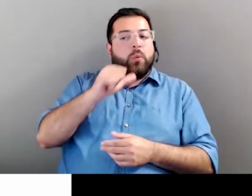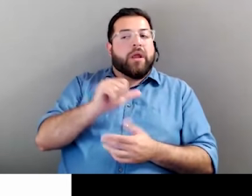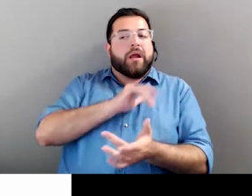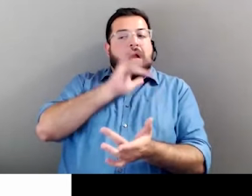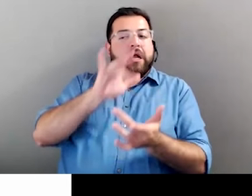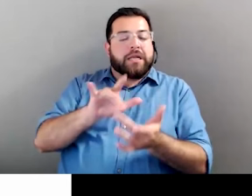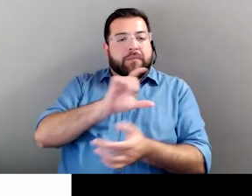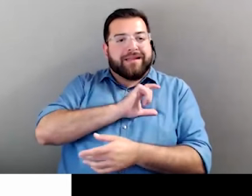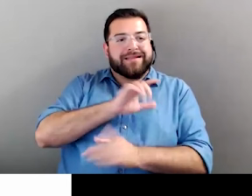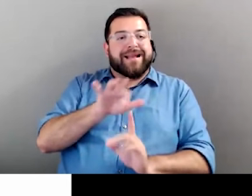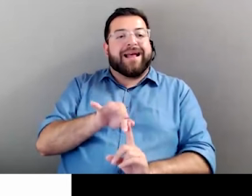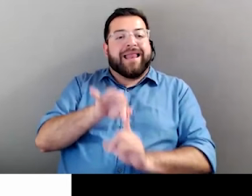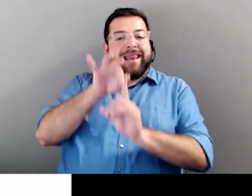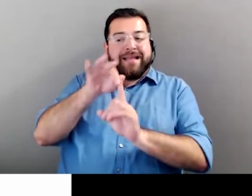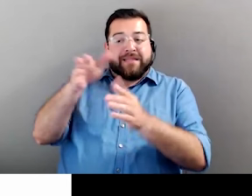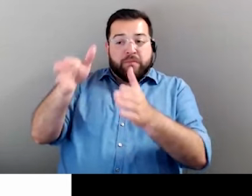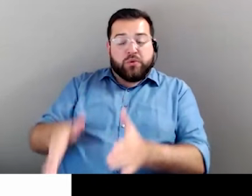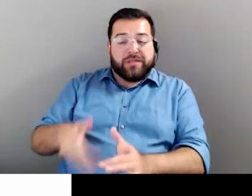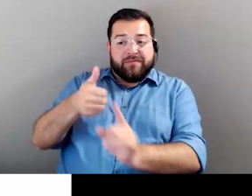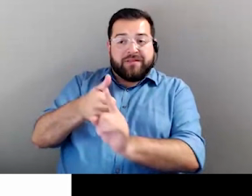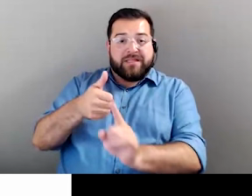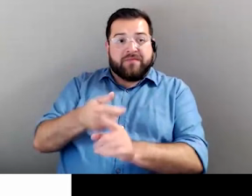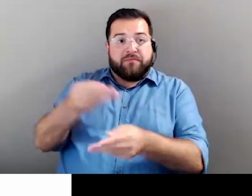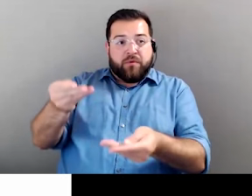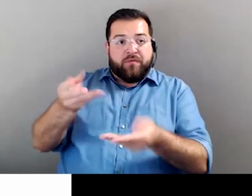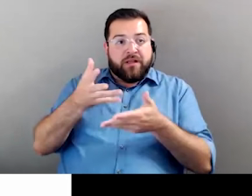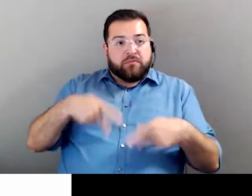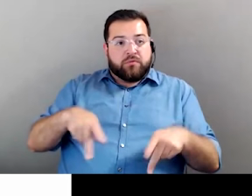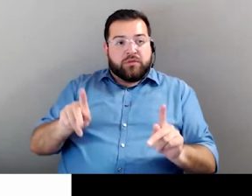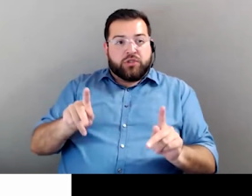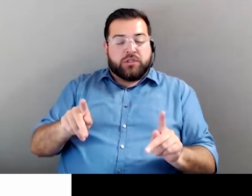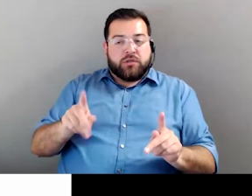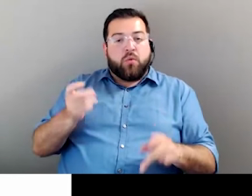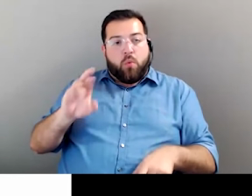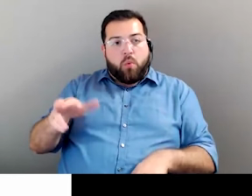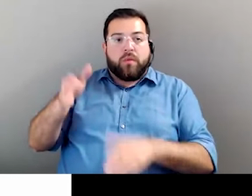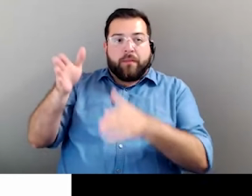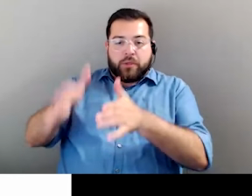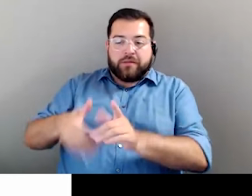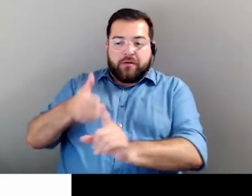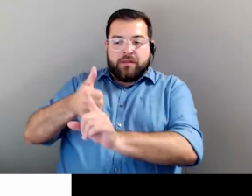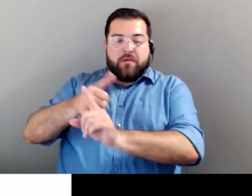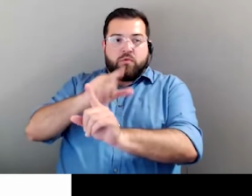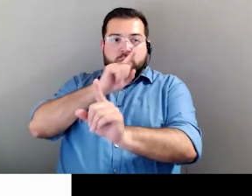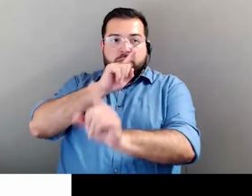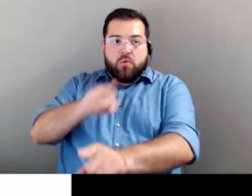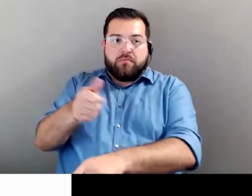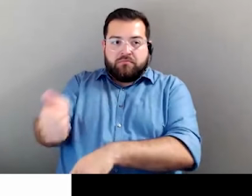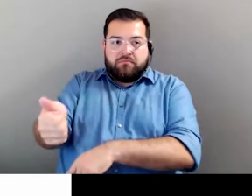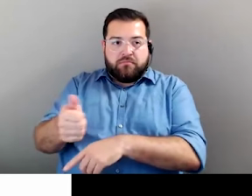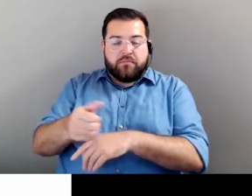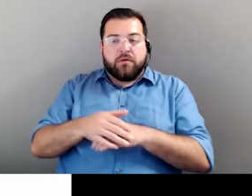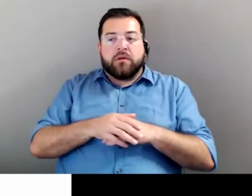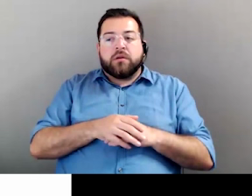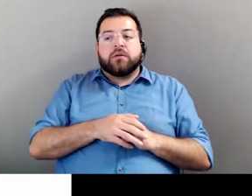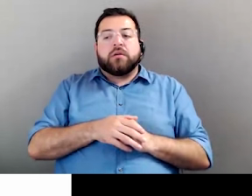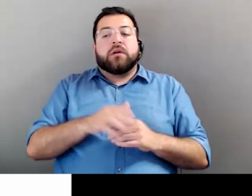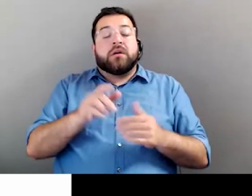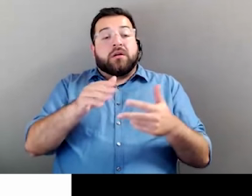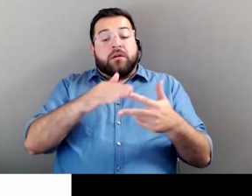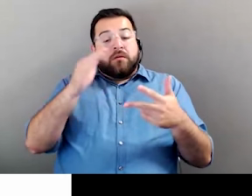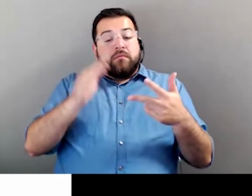get the consent of the individual or the individual reports it to the police themselves. And then for the last, if